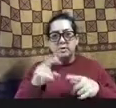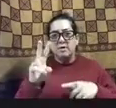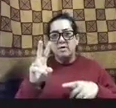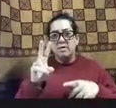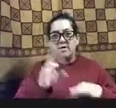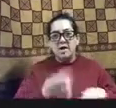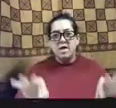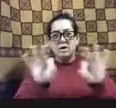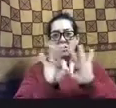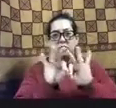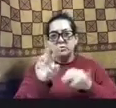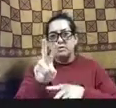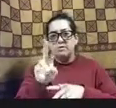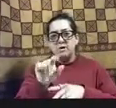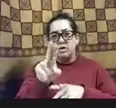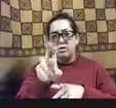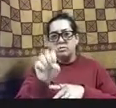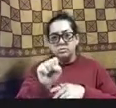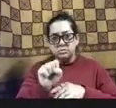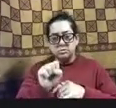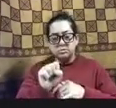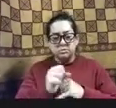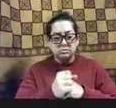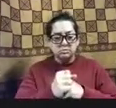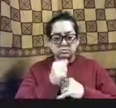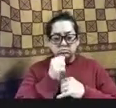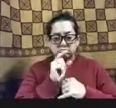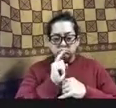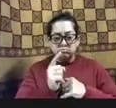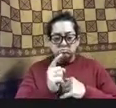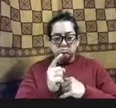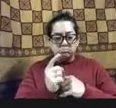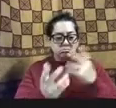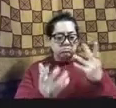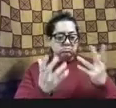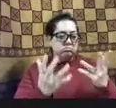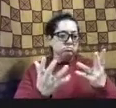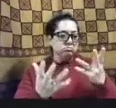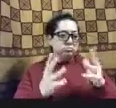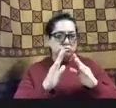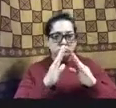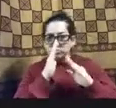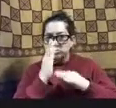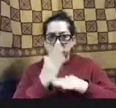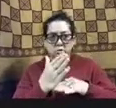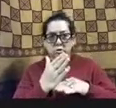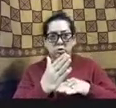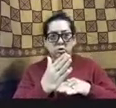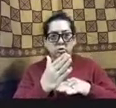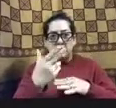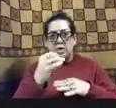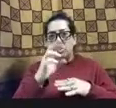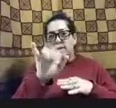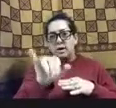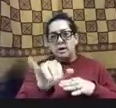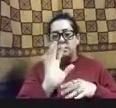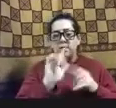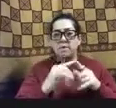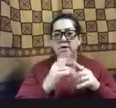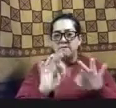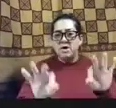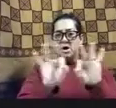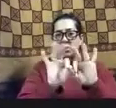values, and I'm not exactly sure. I think maybe this might have been directed to you, Hilary. When you talk about